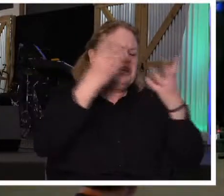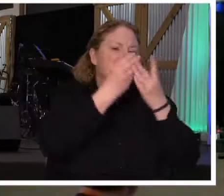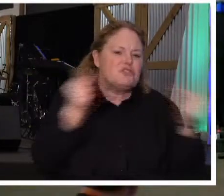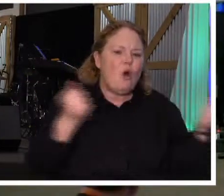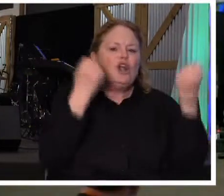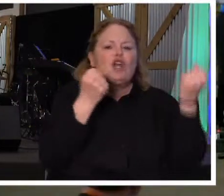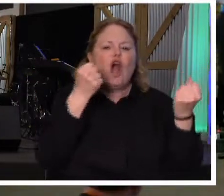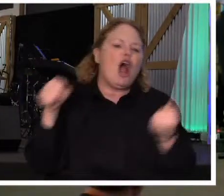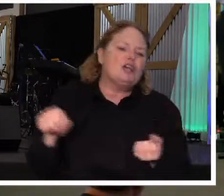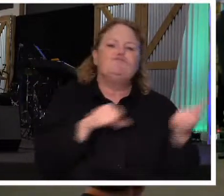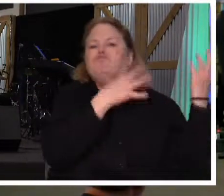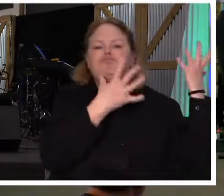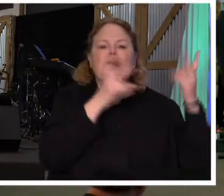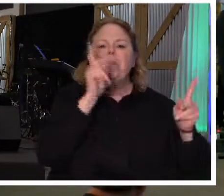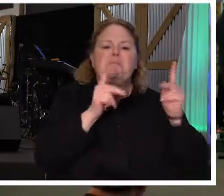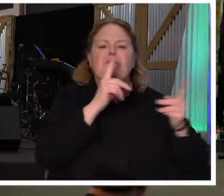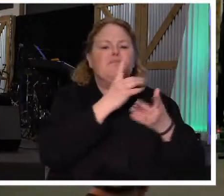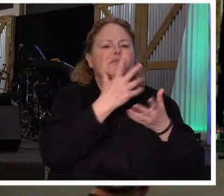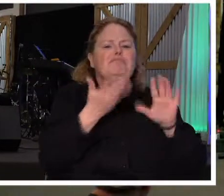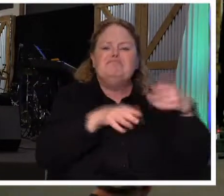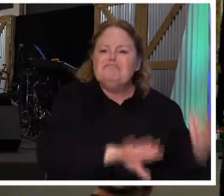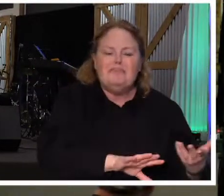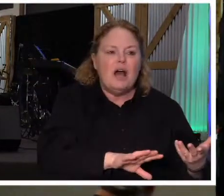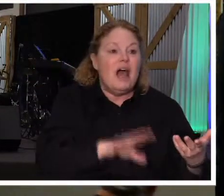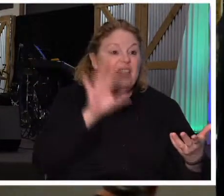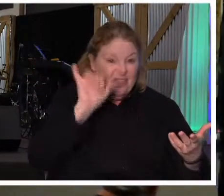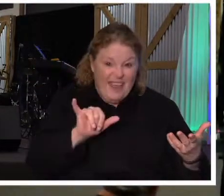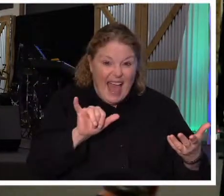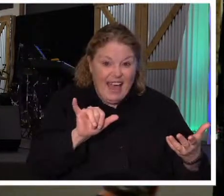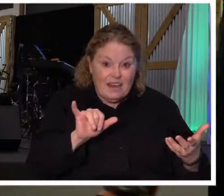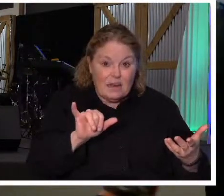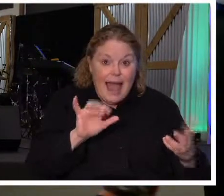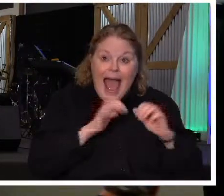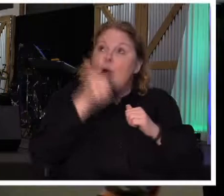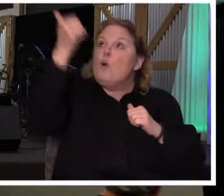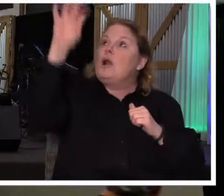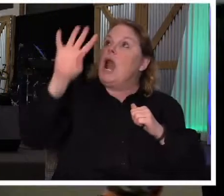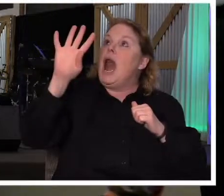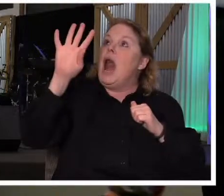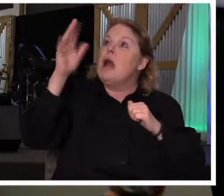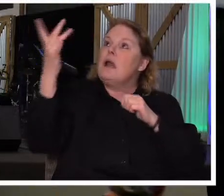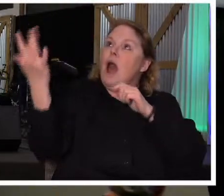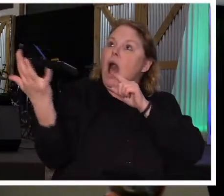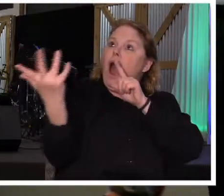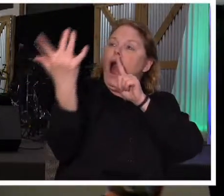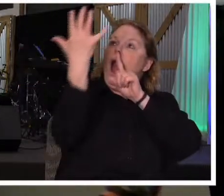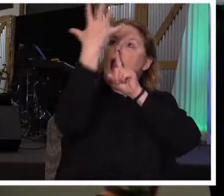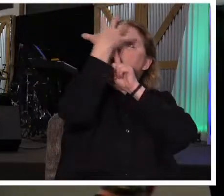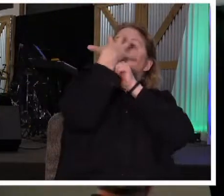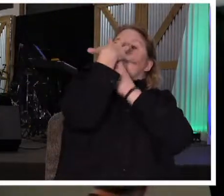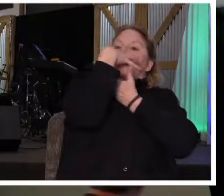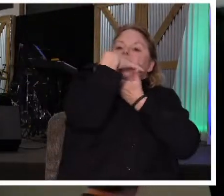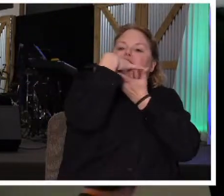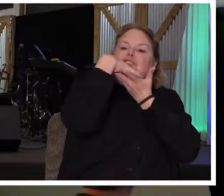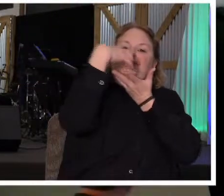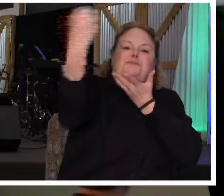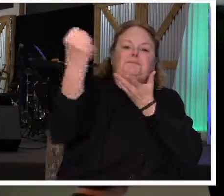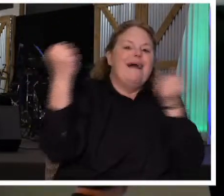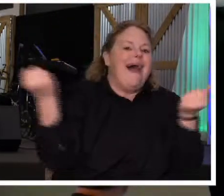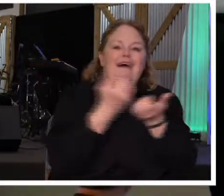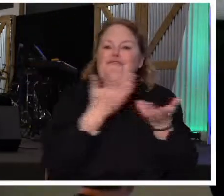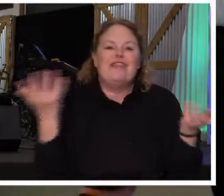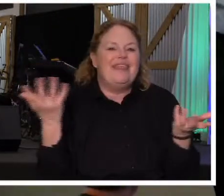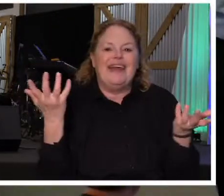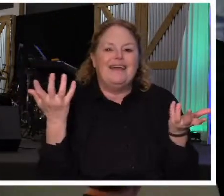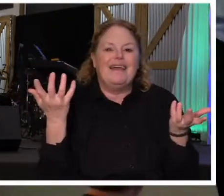because it comes in with such force. And I believe that that's the picture of us desiring the glory of the Lord, that, Lord, your glory would weigh so much that you